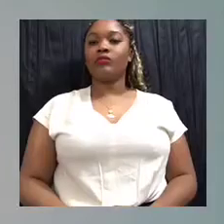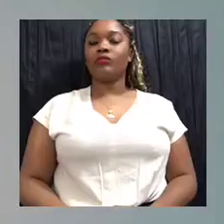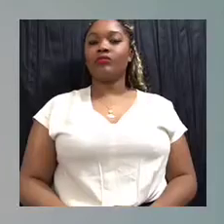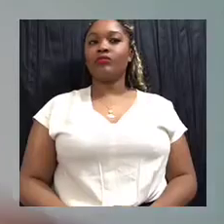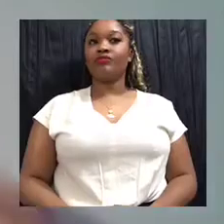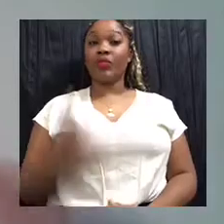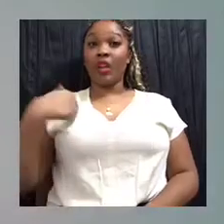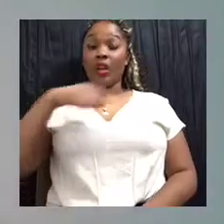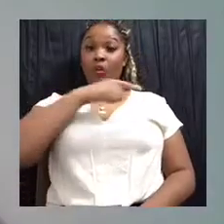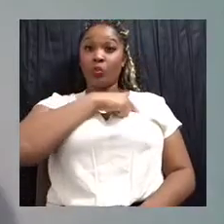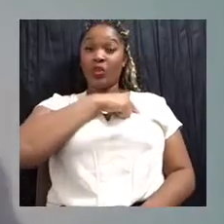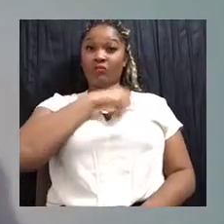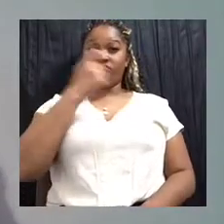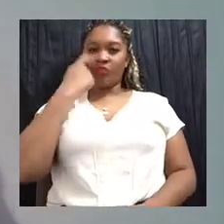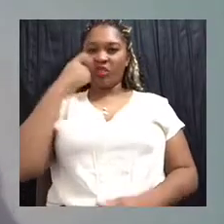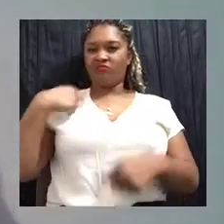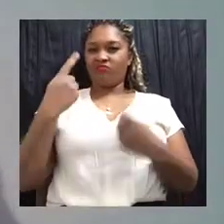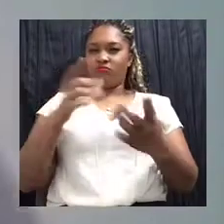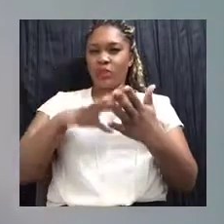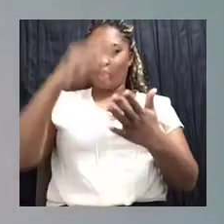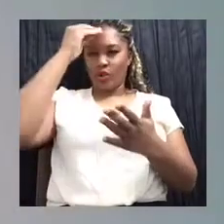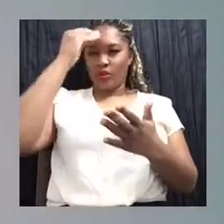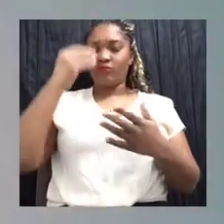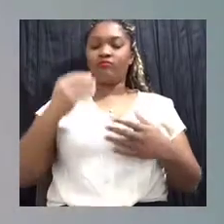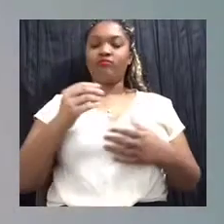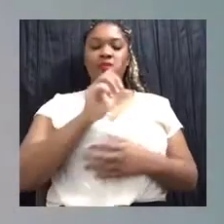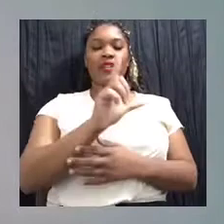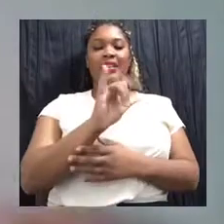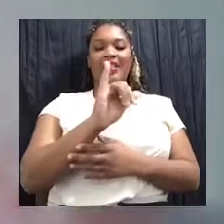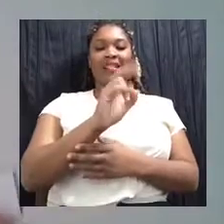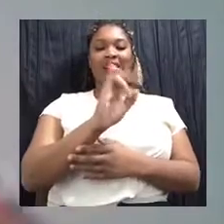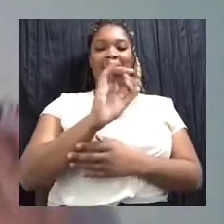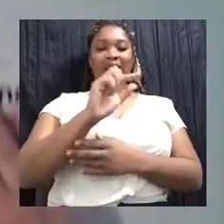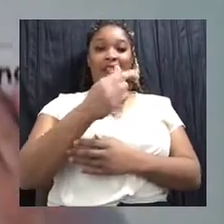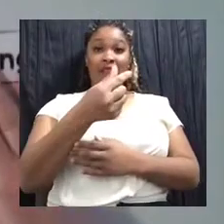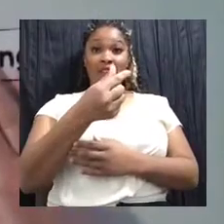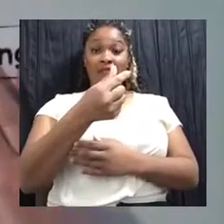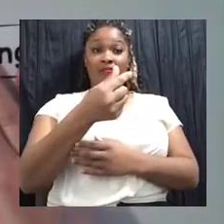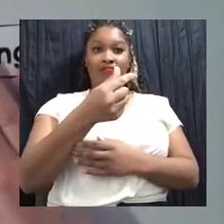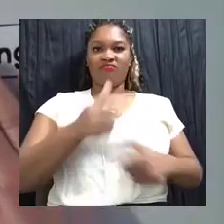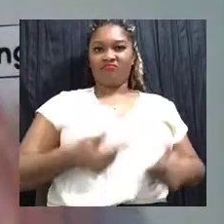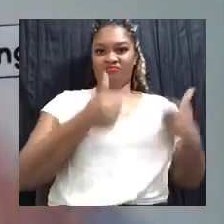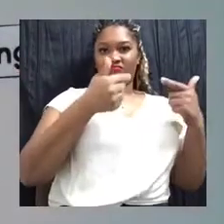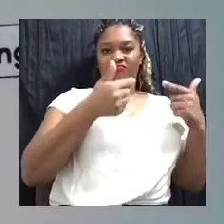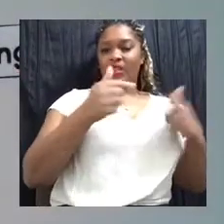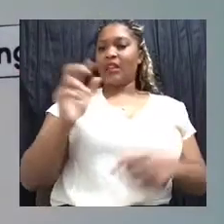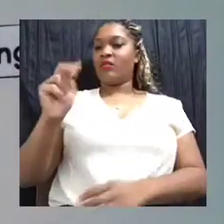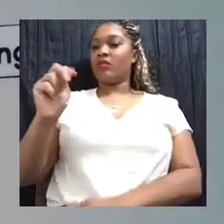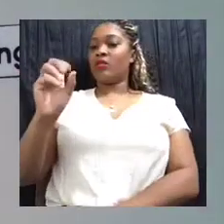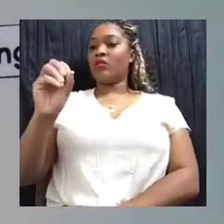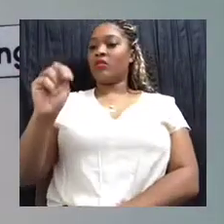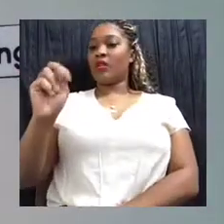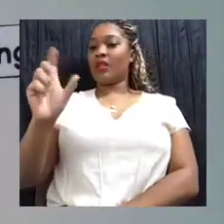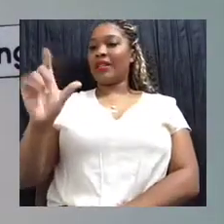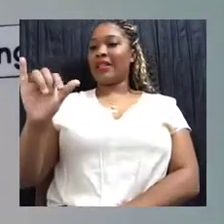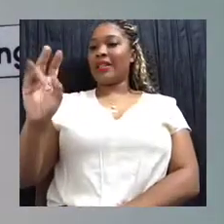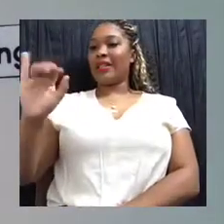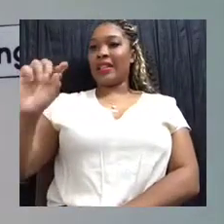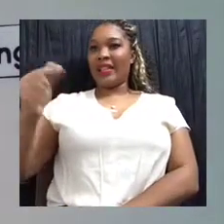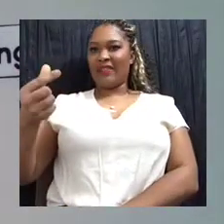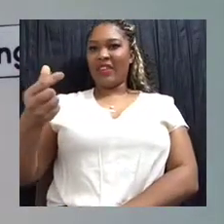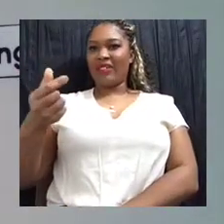We have been learning how living and non-living